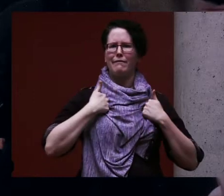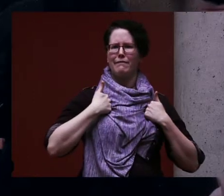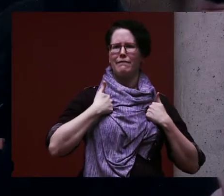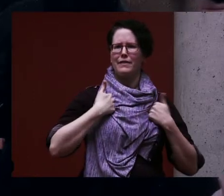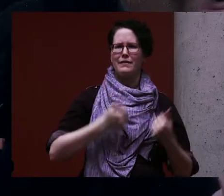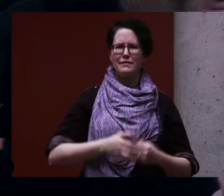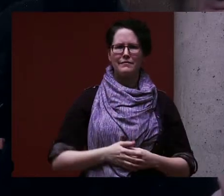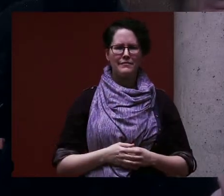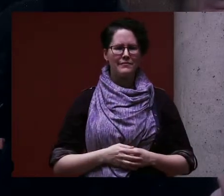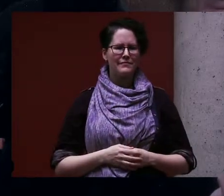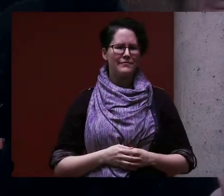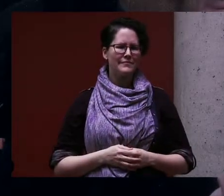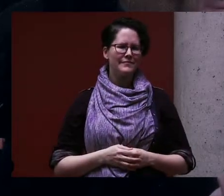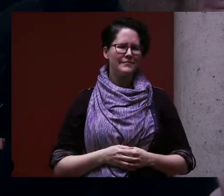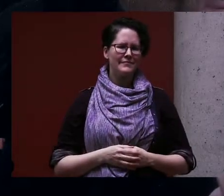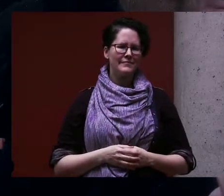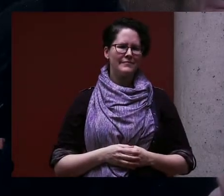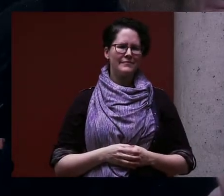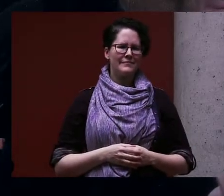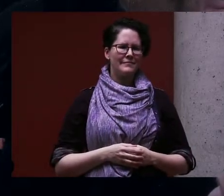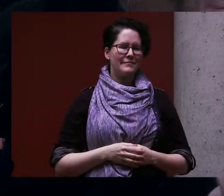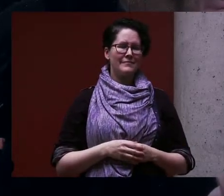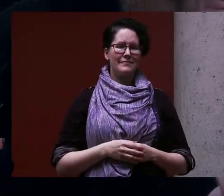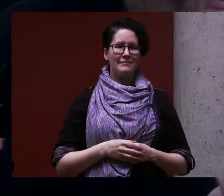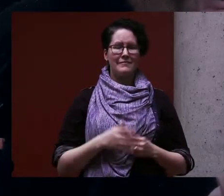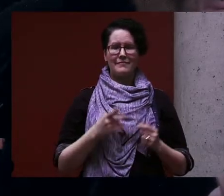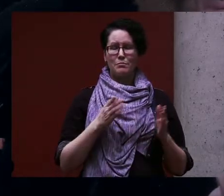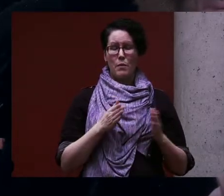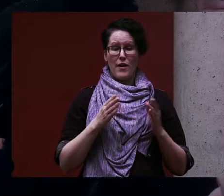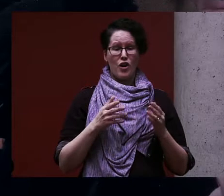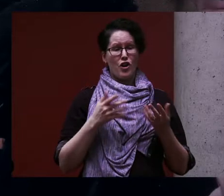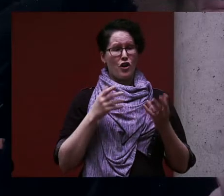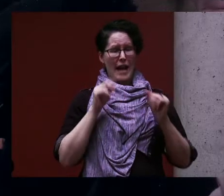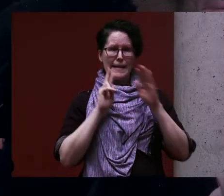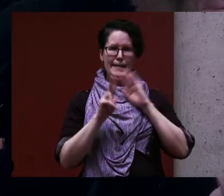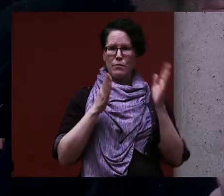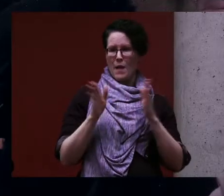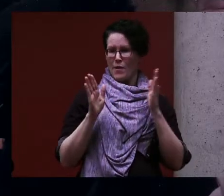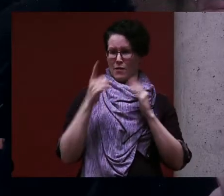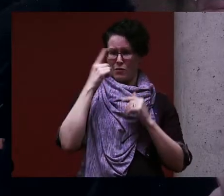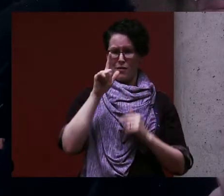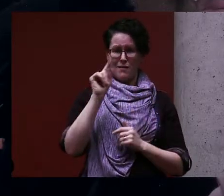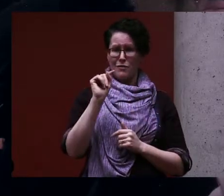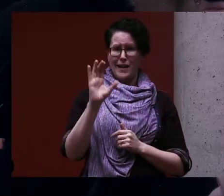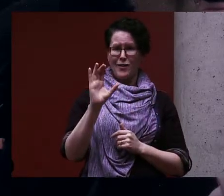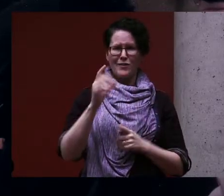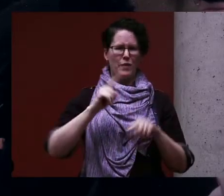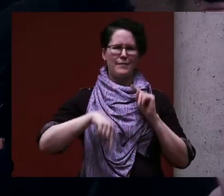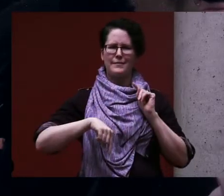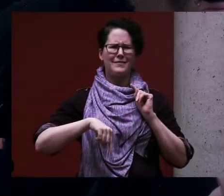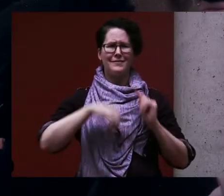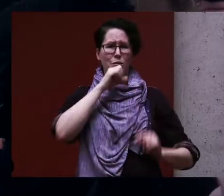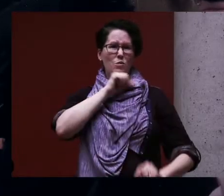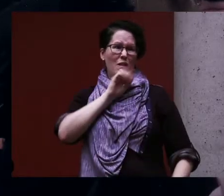There is nothing that can prepare you for life in long-term care, especially at the age of 42.